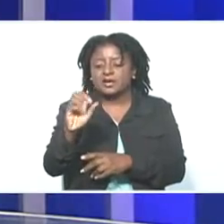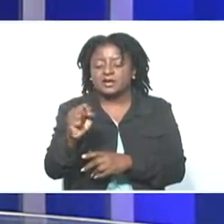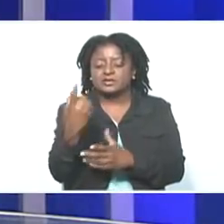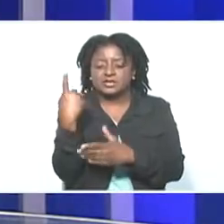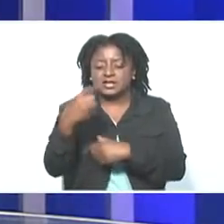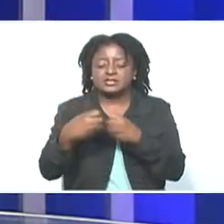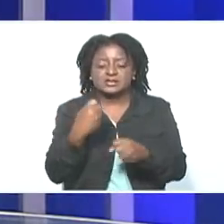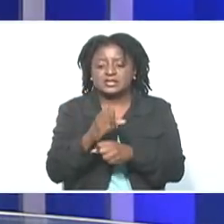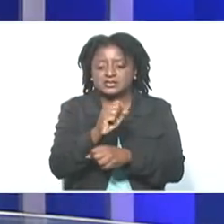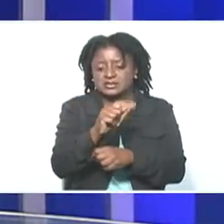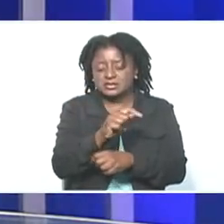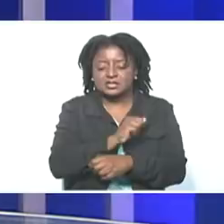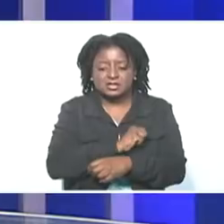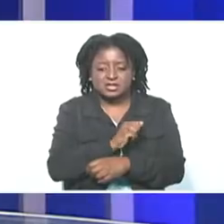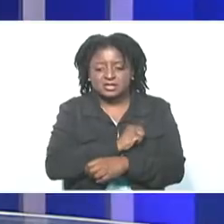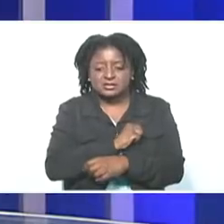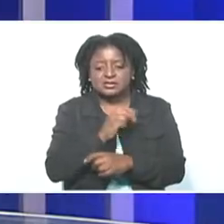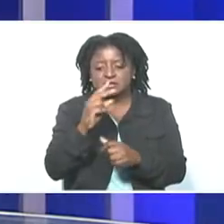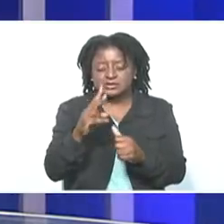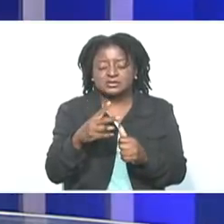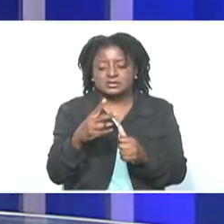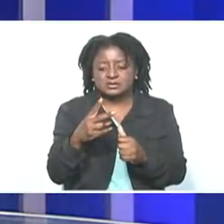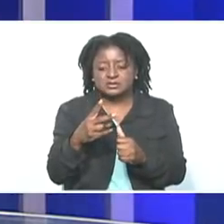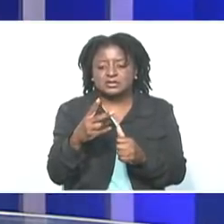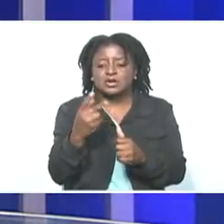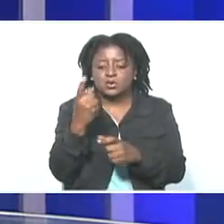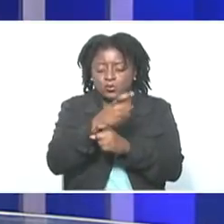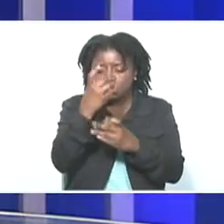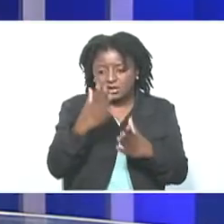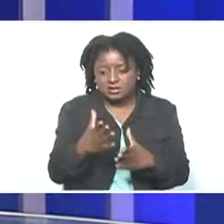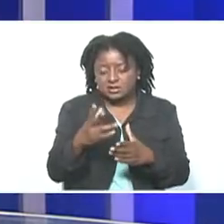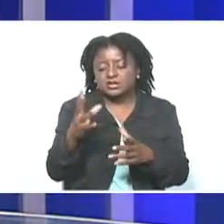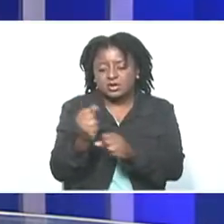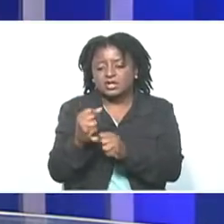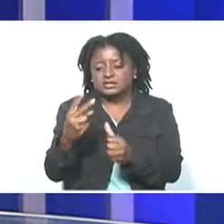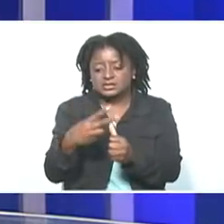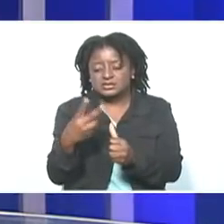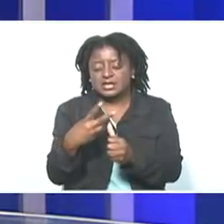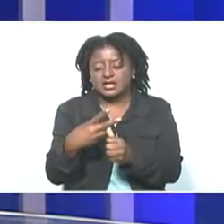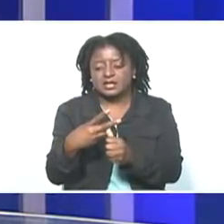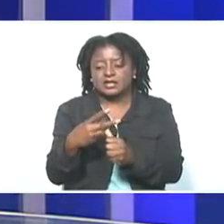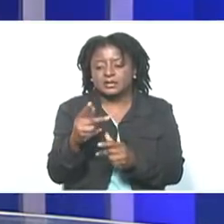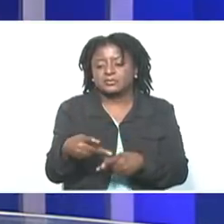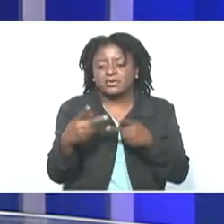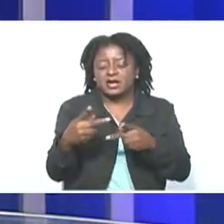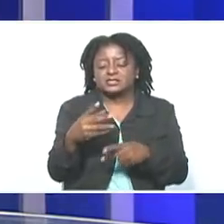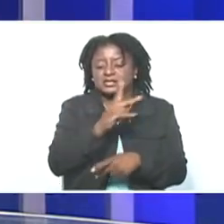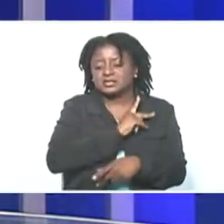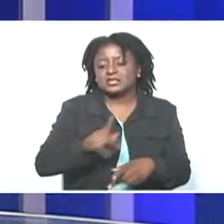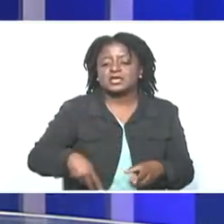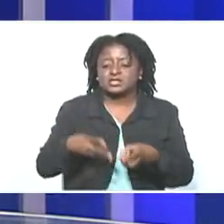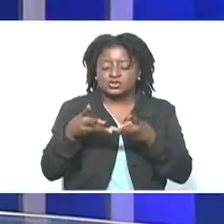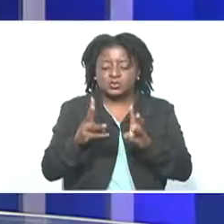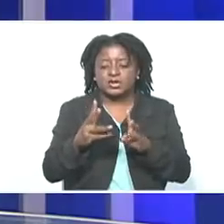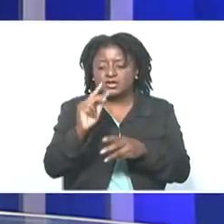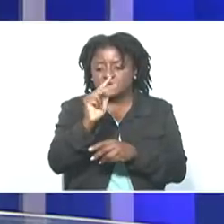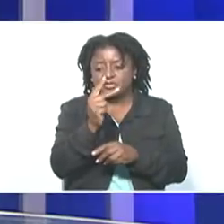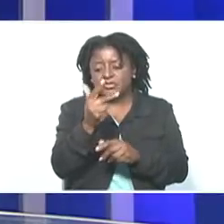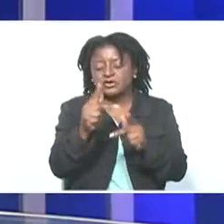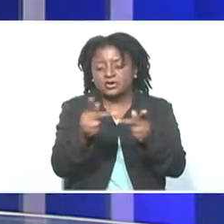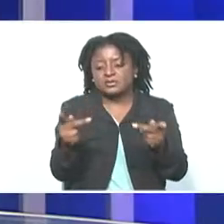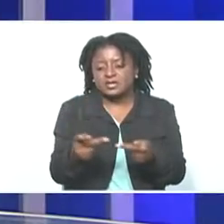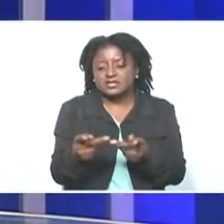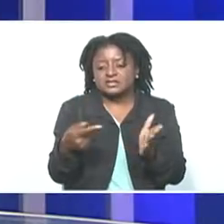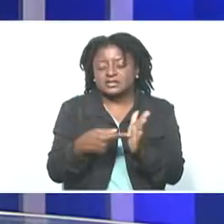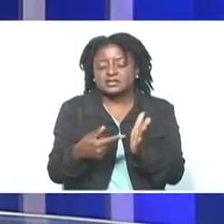prize, while Kingsway Academy took the third place. This challenge is one which IBS uses to develop an interest